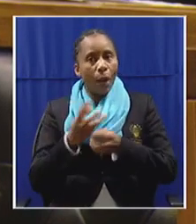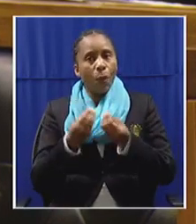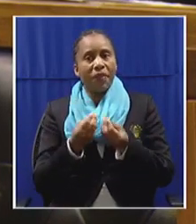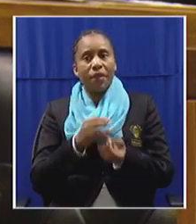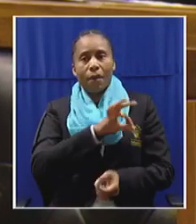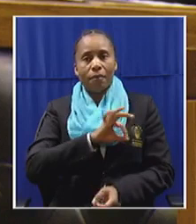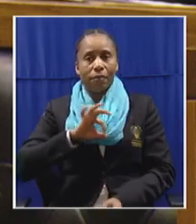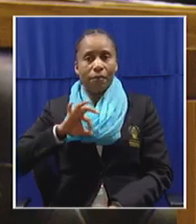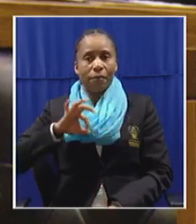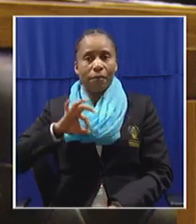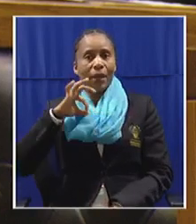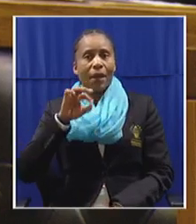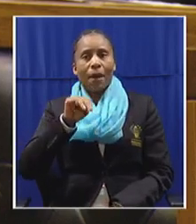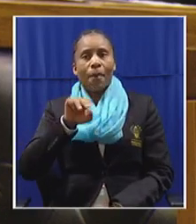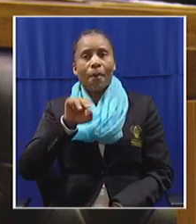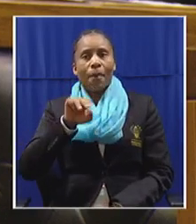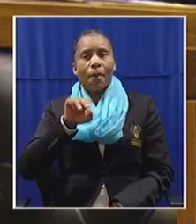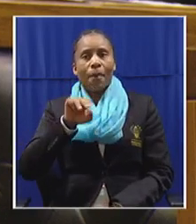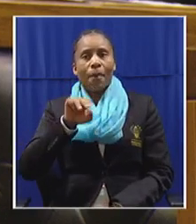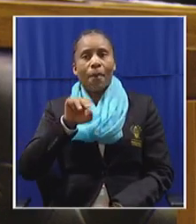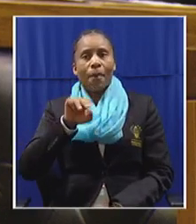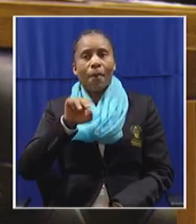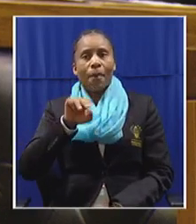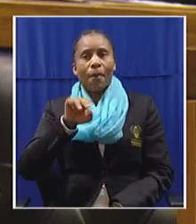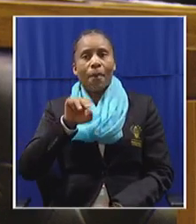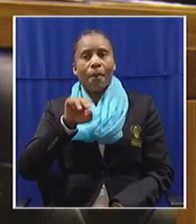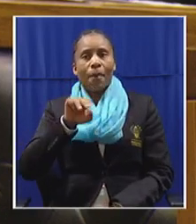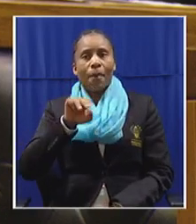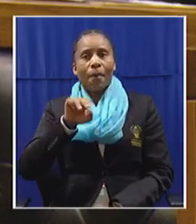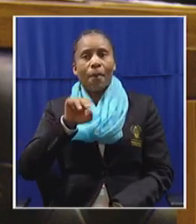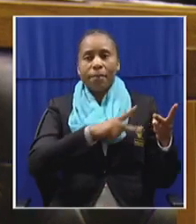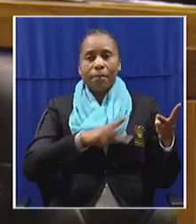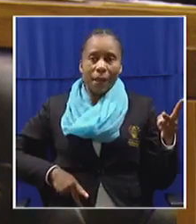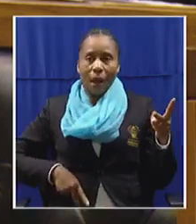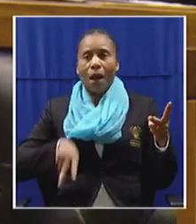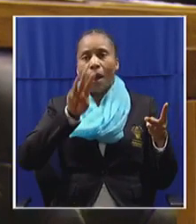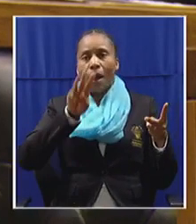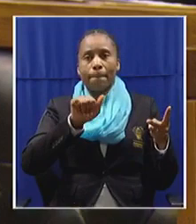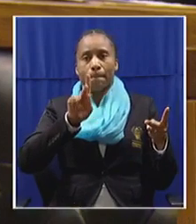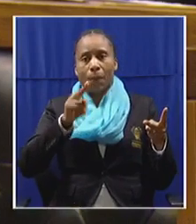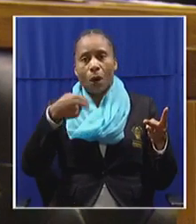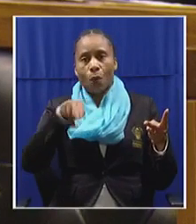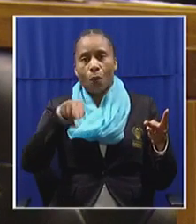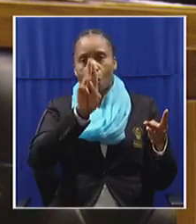Mashaba. We are going to work with Premier Makura to deal with the problem.